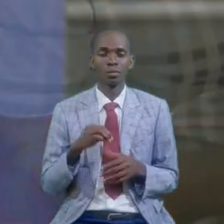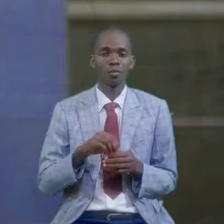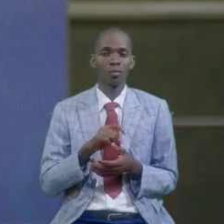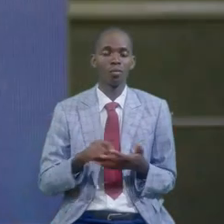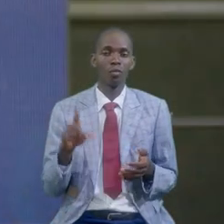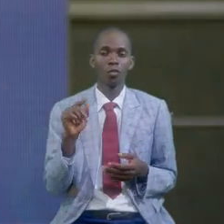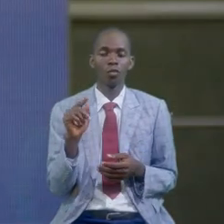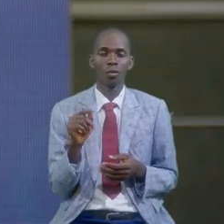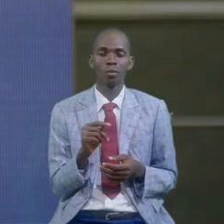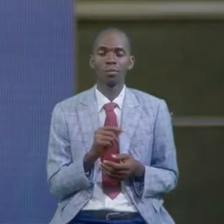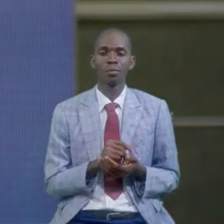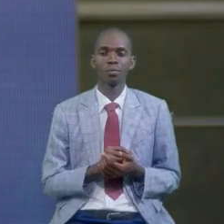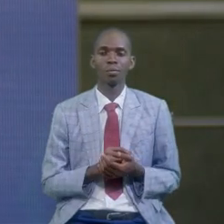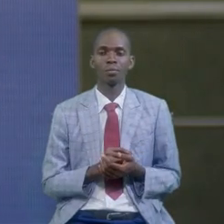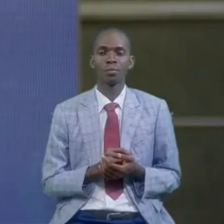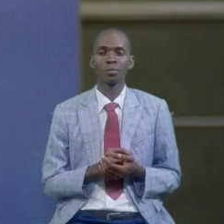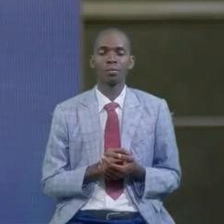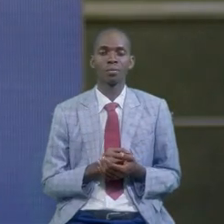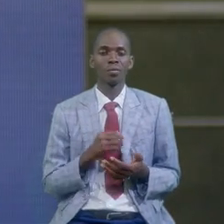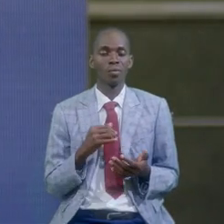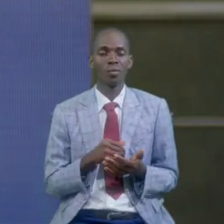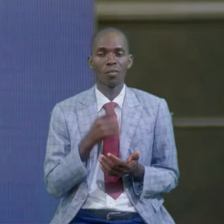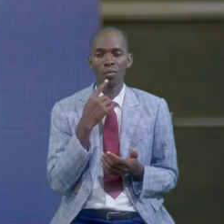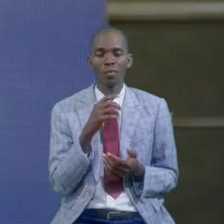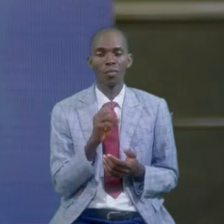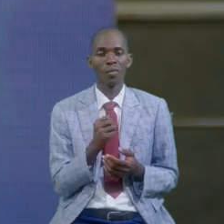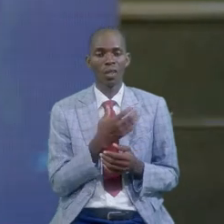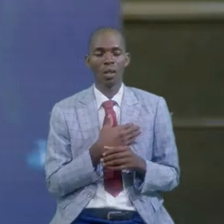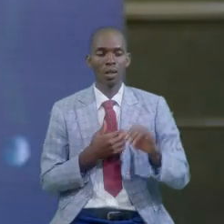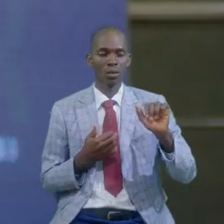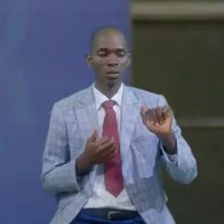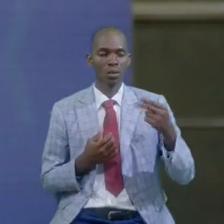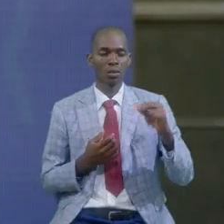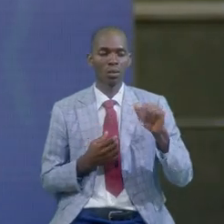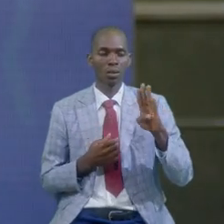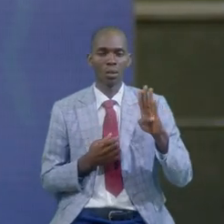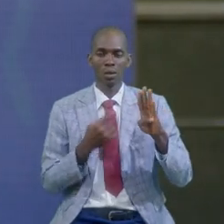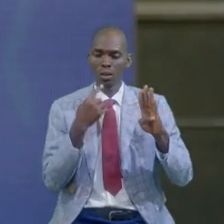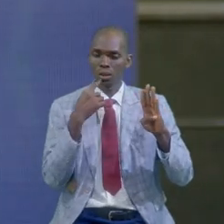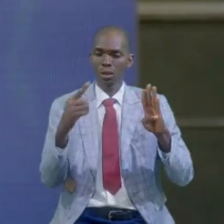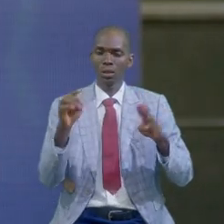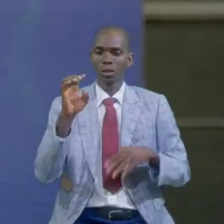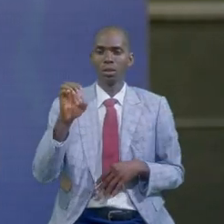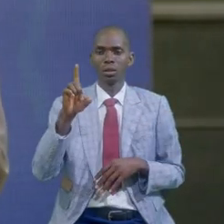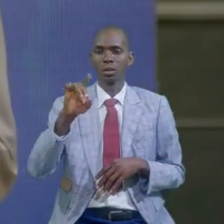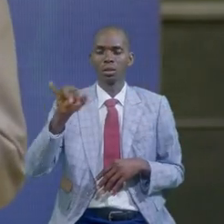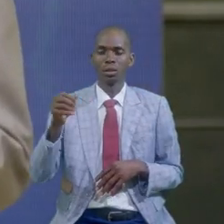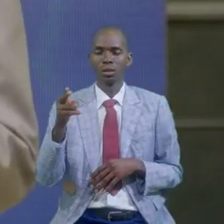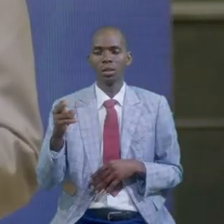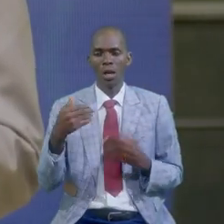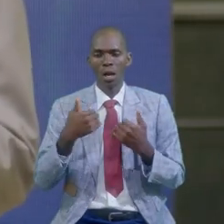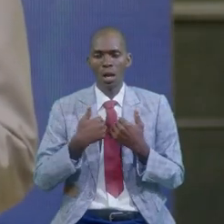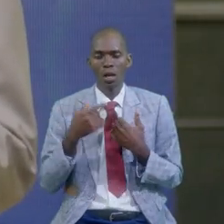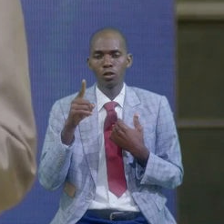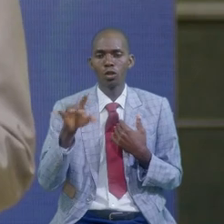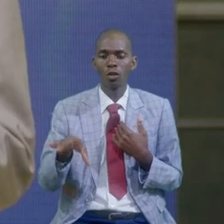In verse 20, it says, and Ahab said unto Elijah, hast thou found